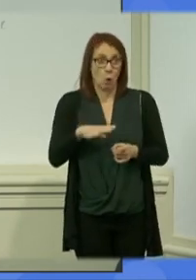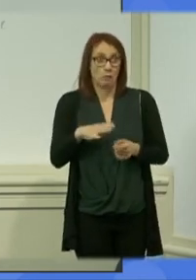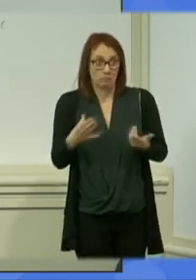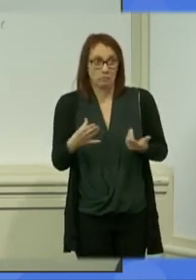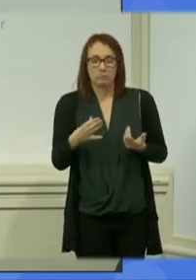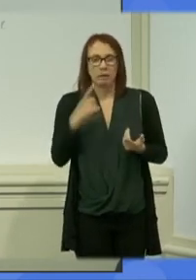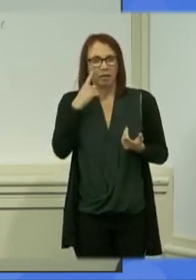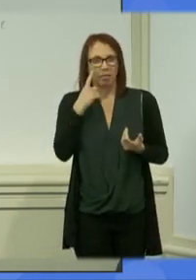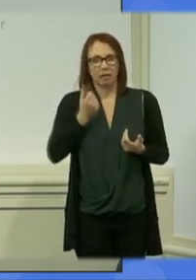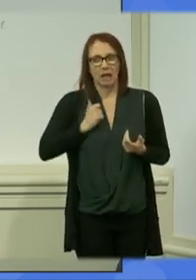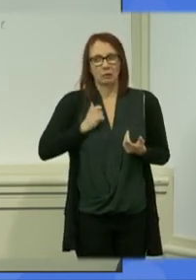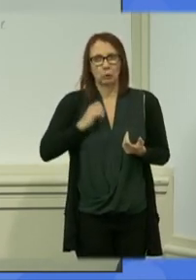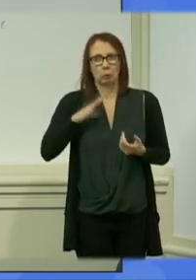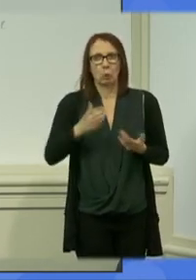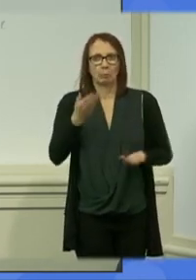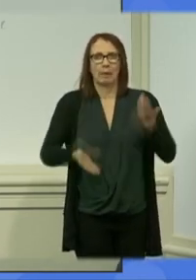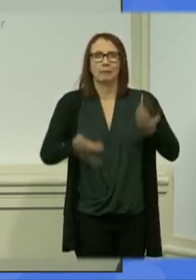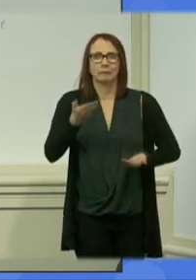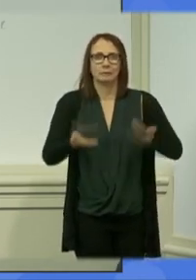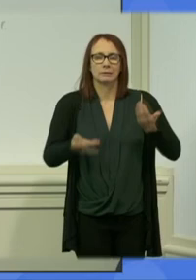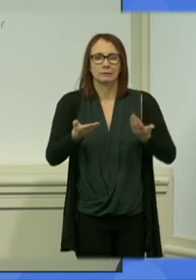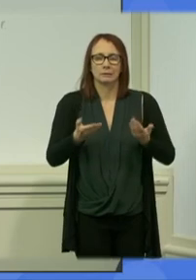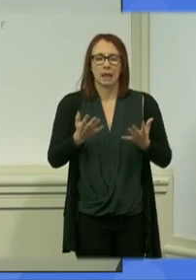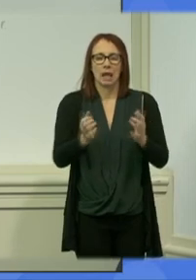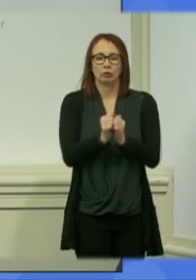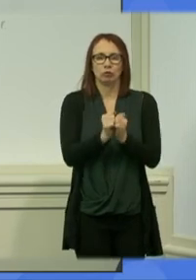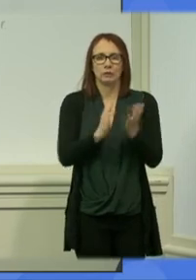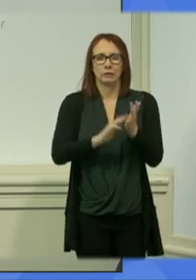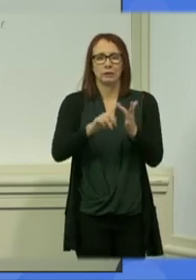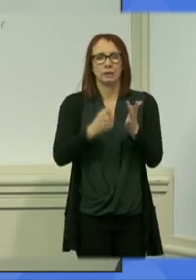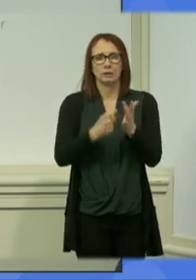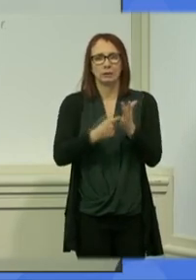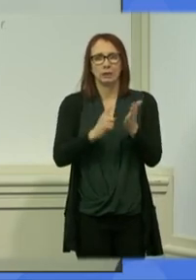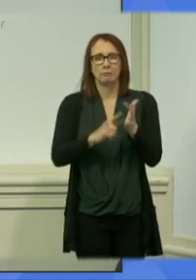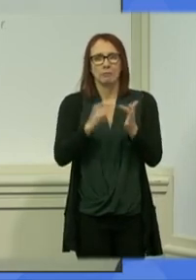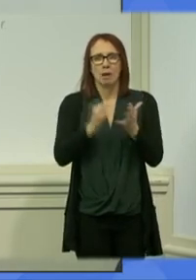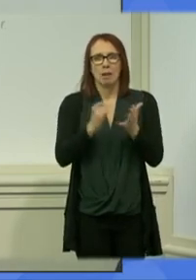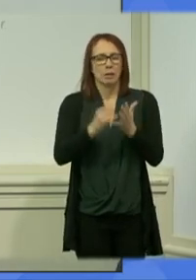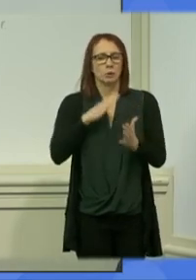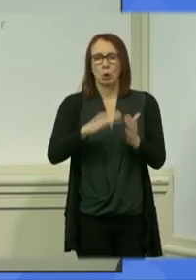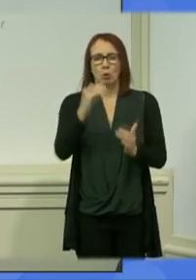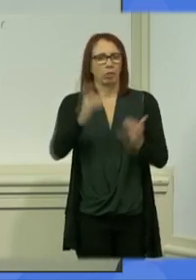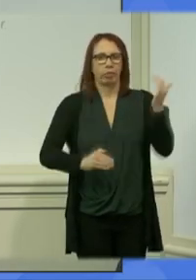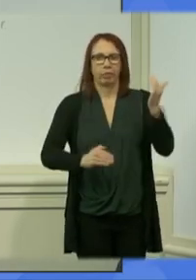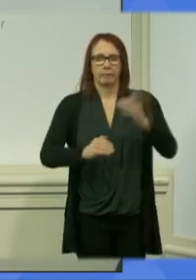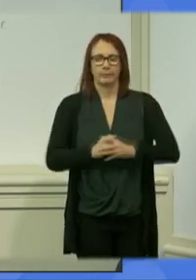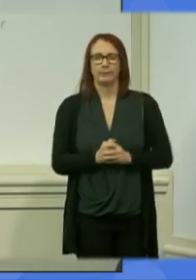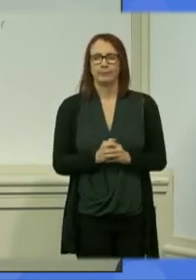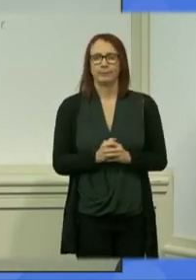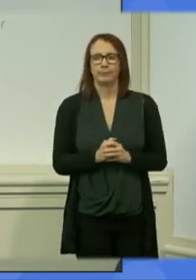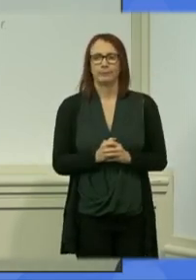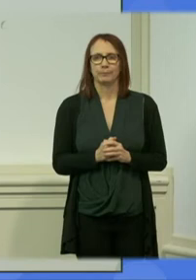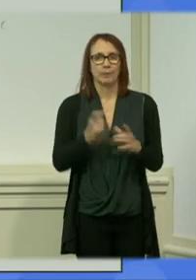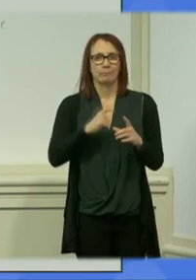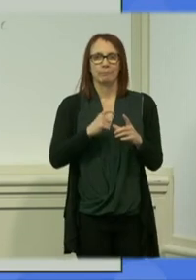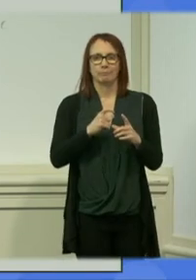agree with the Murley's report that you don't want differentials, and I'll come back to them. Capital gains tax,